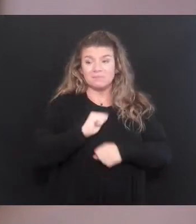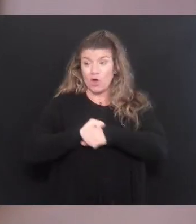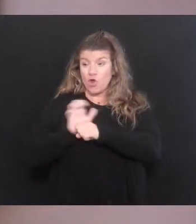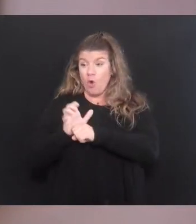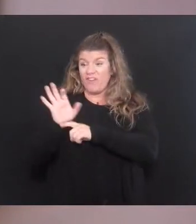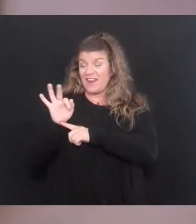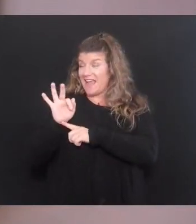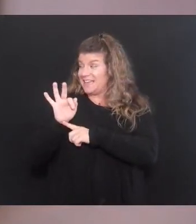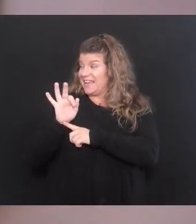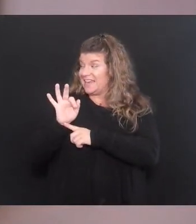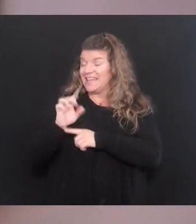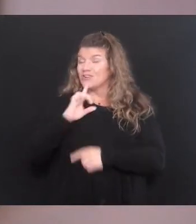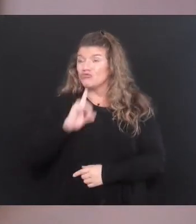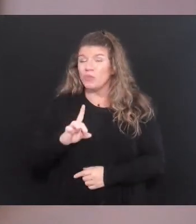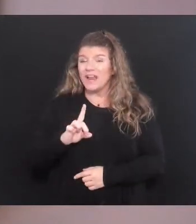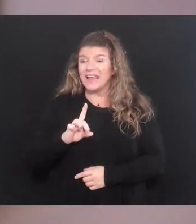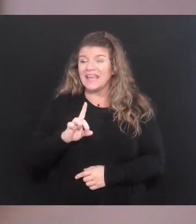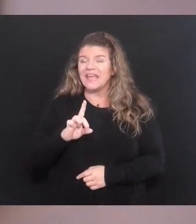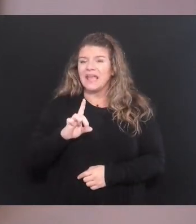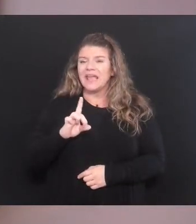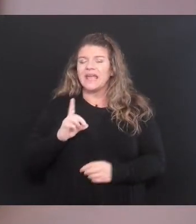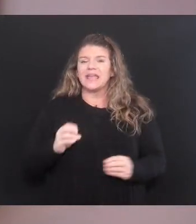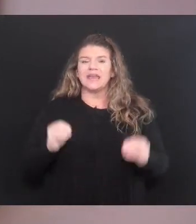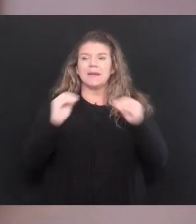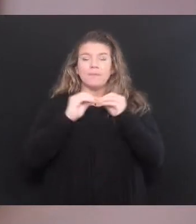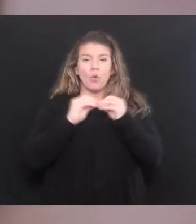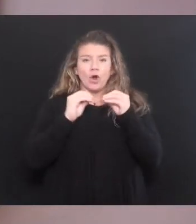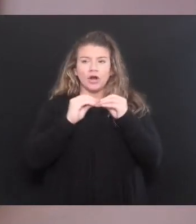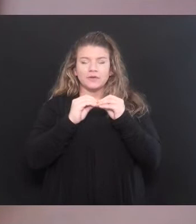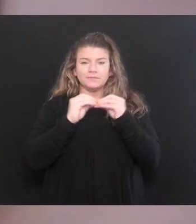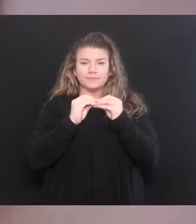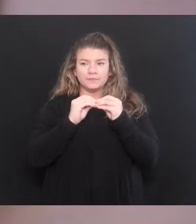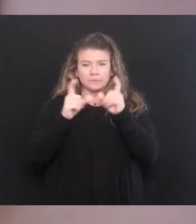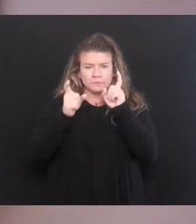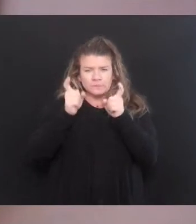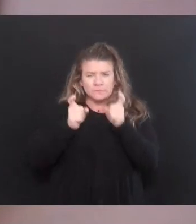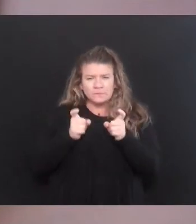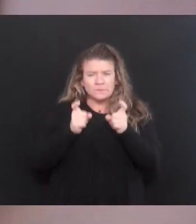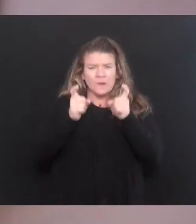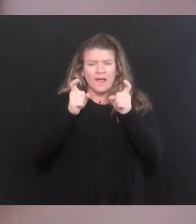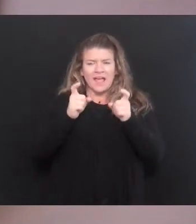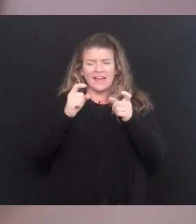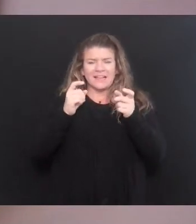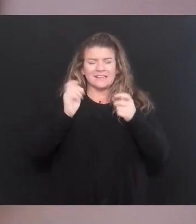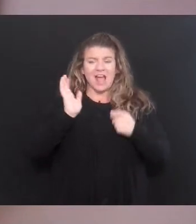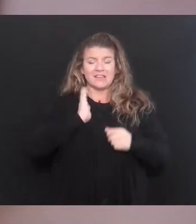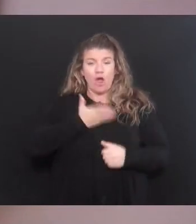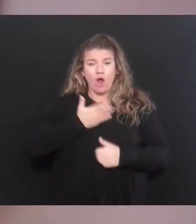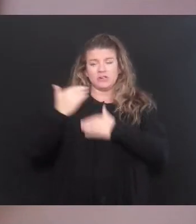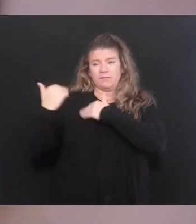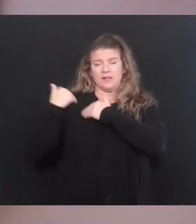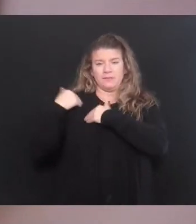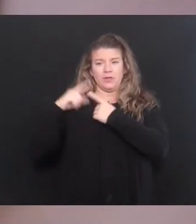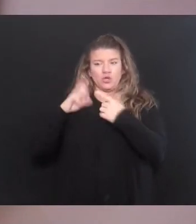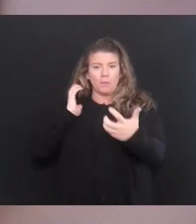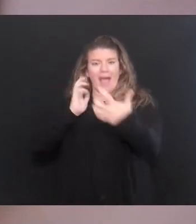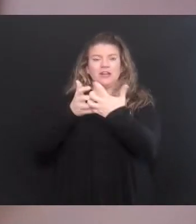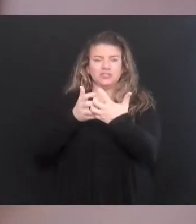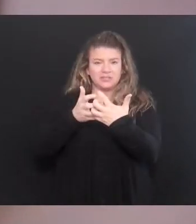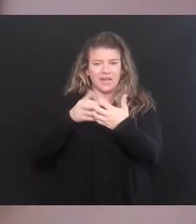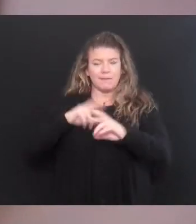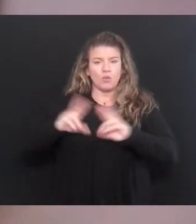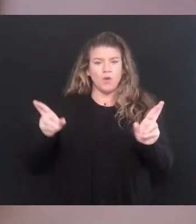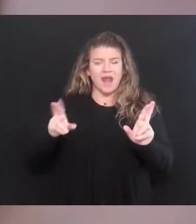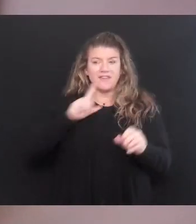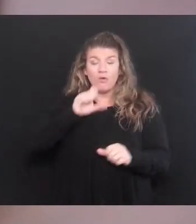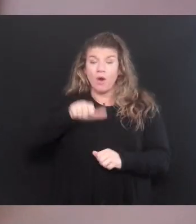COVID-19 is really getting more fit all the time, and it is on us to match its fitness and to be ready for